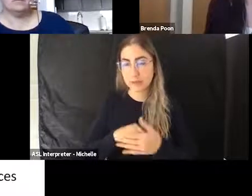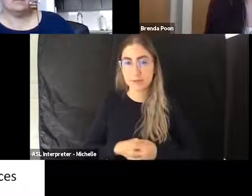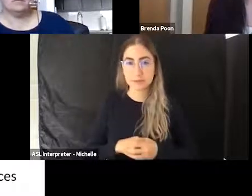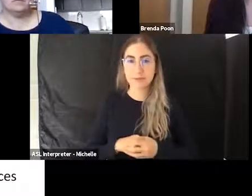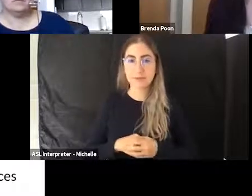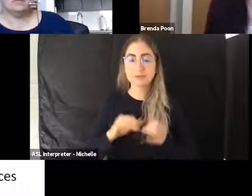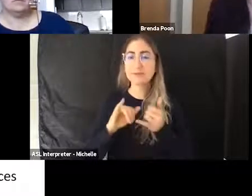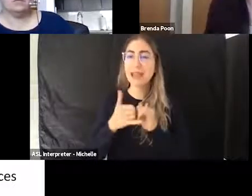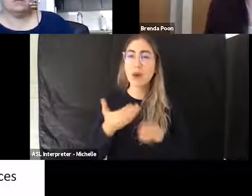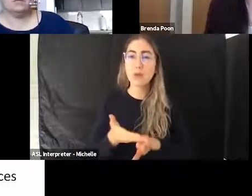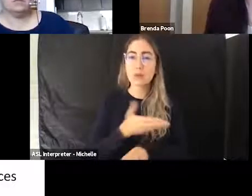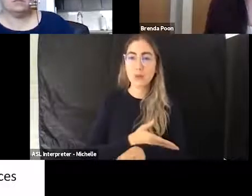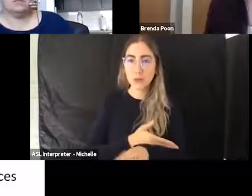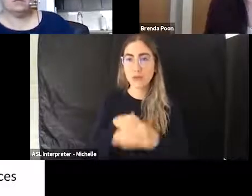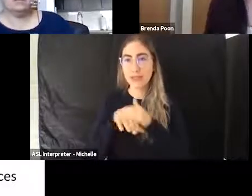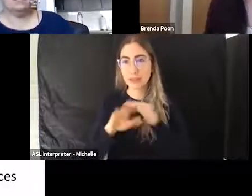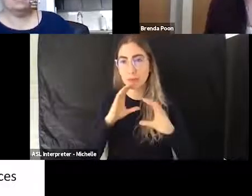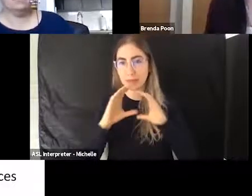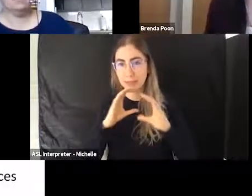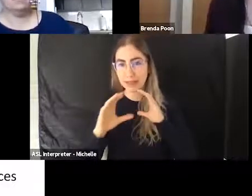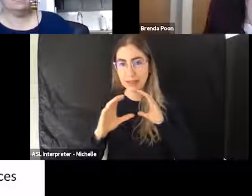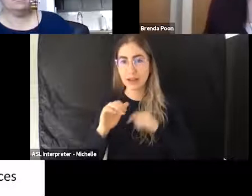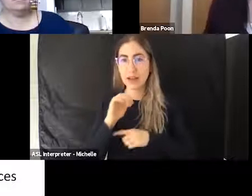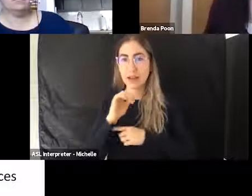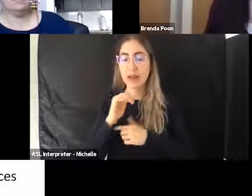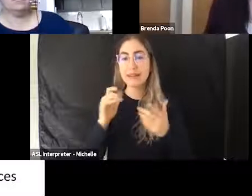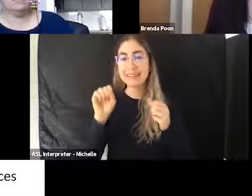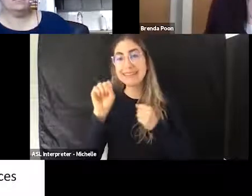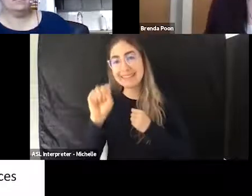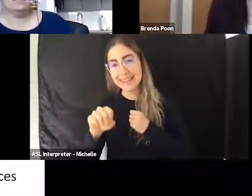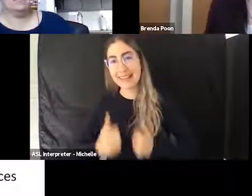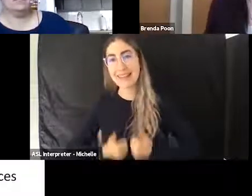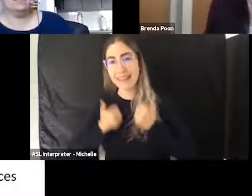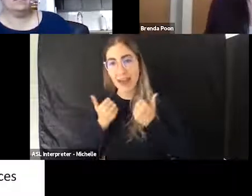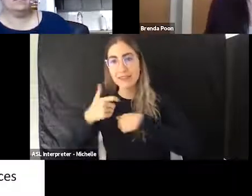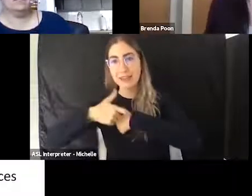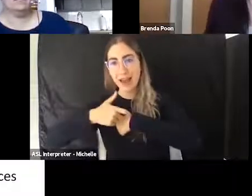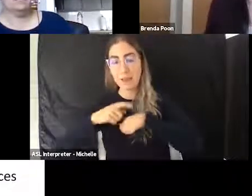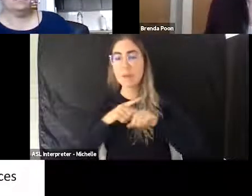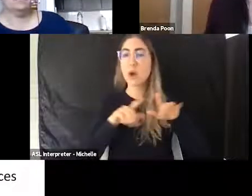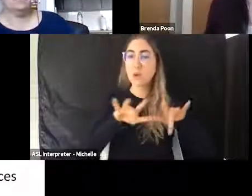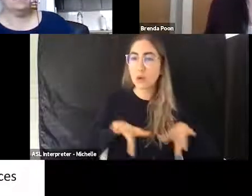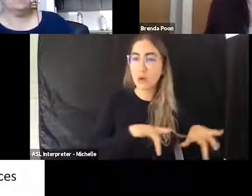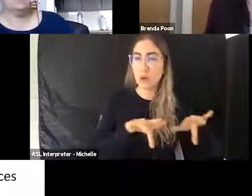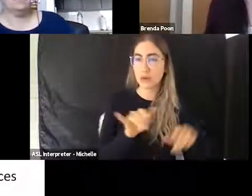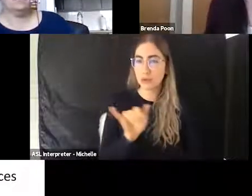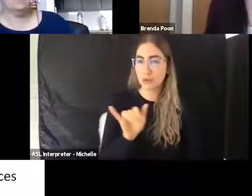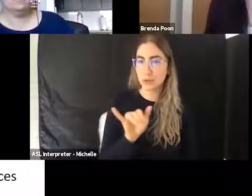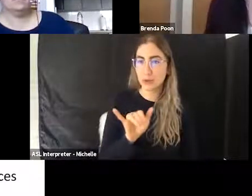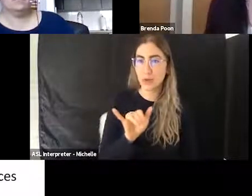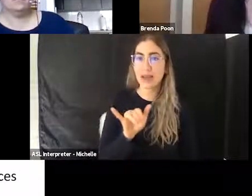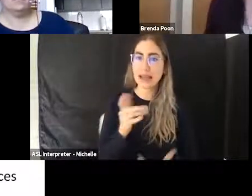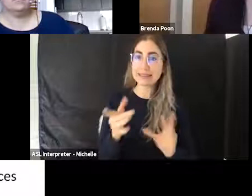accessibility, not only in real-time formats, so live formats, but also in recorded formats, and the call for